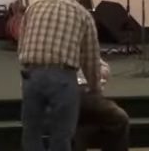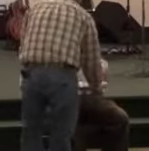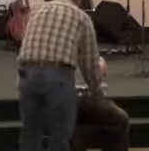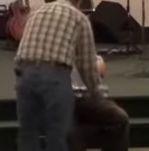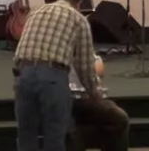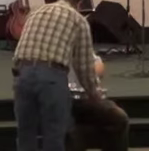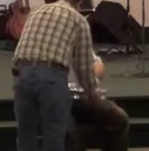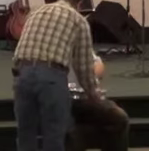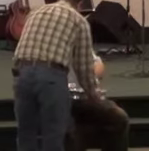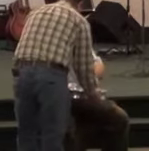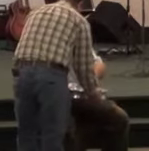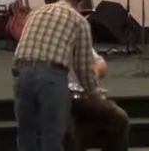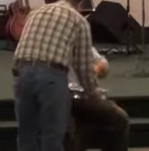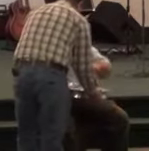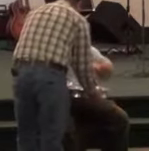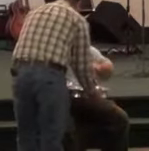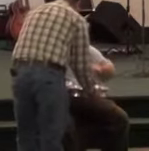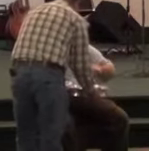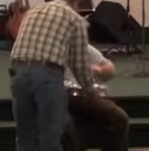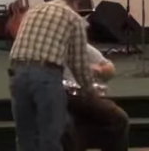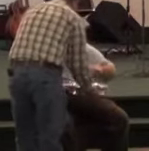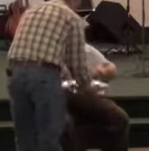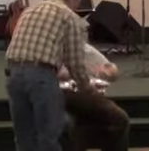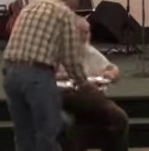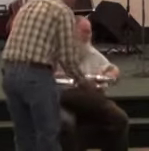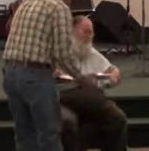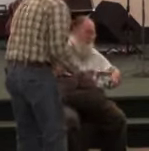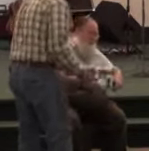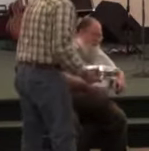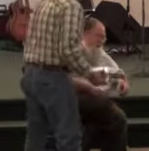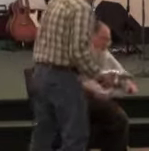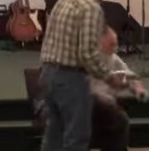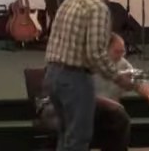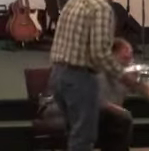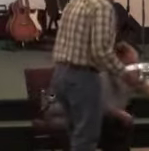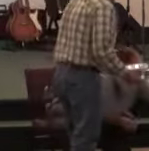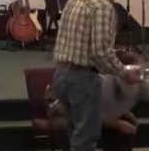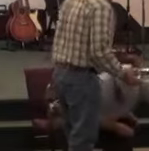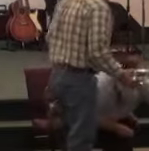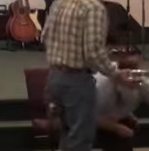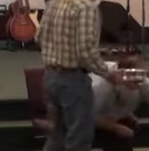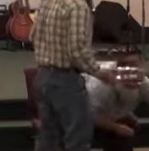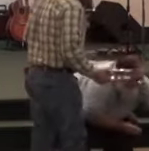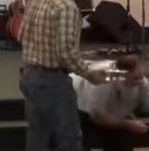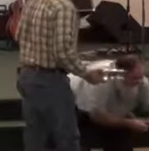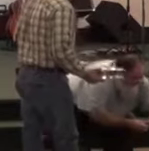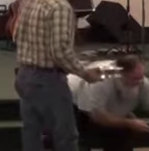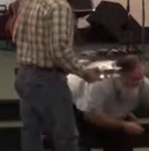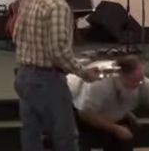has generated here where people can come and be at peace and know they can drop their